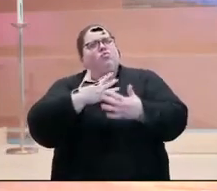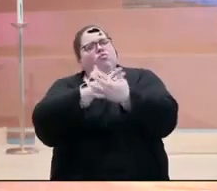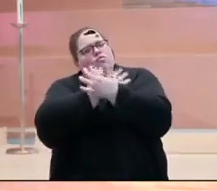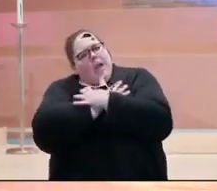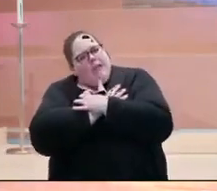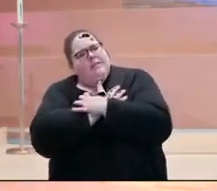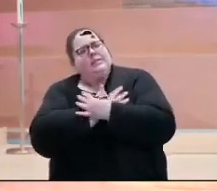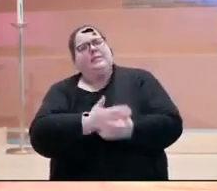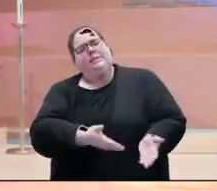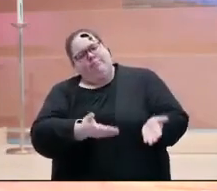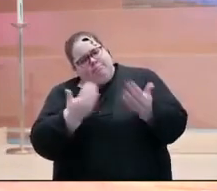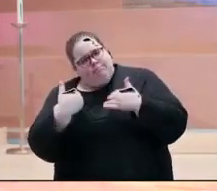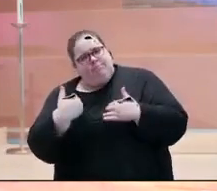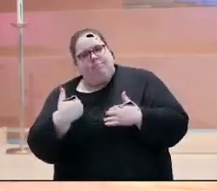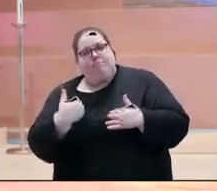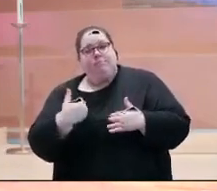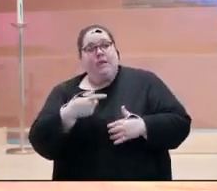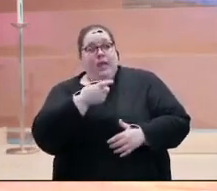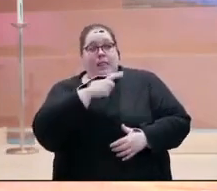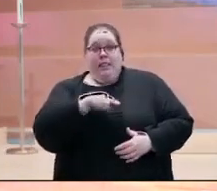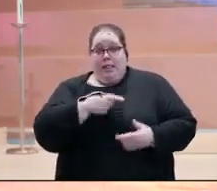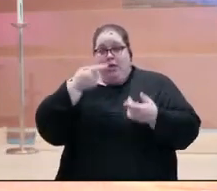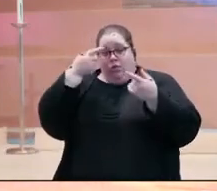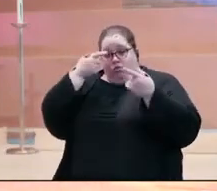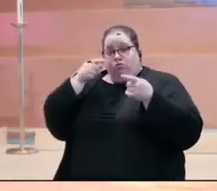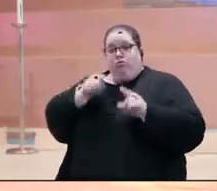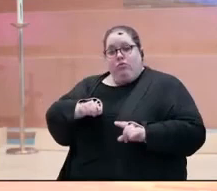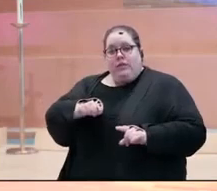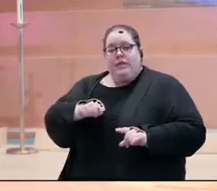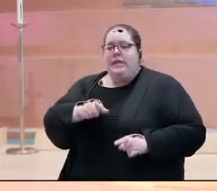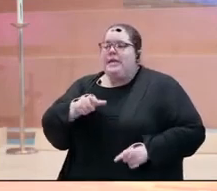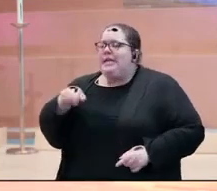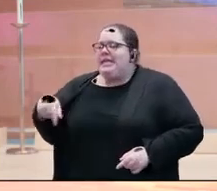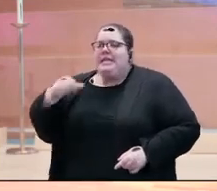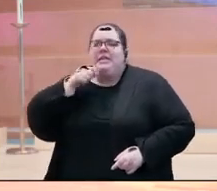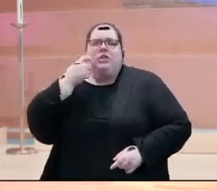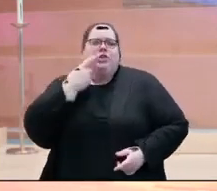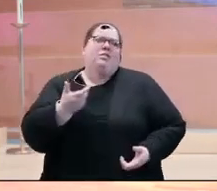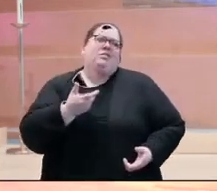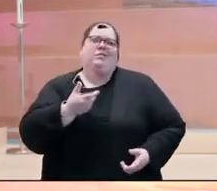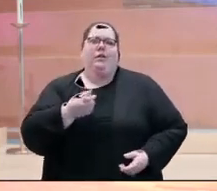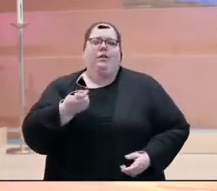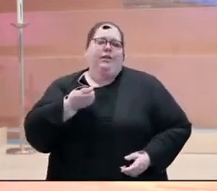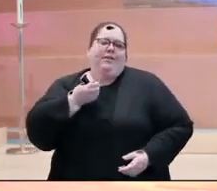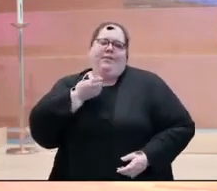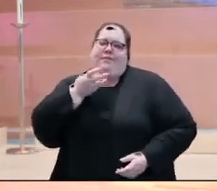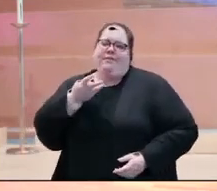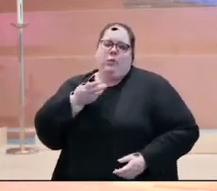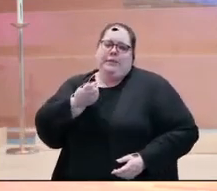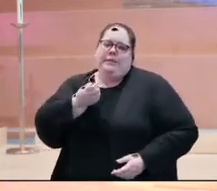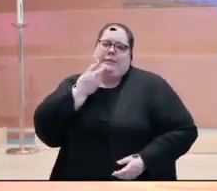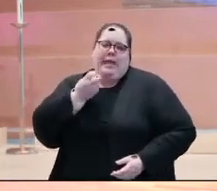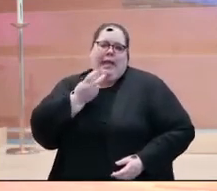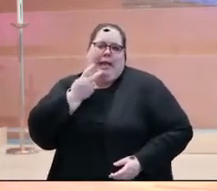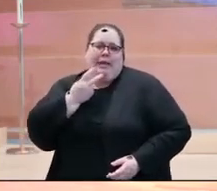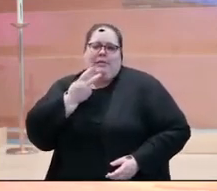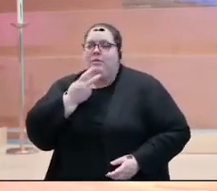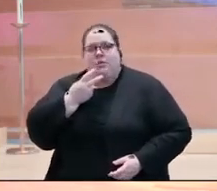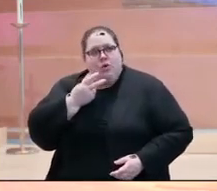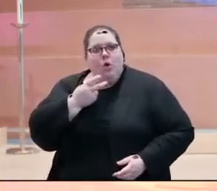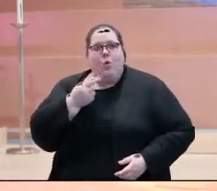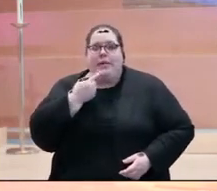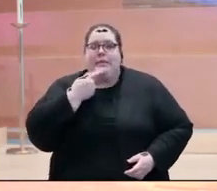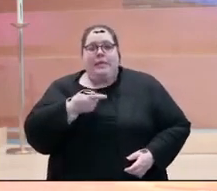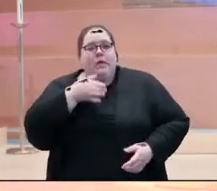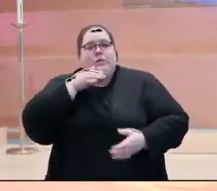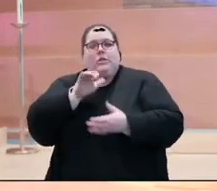take a load off. And then when they agree, he doesn't just like go get some scraps from the pantry. He goes and he tells Sarah,